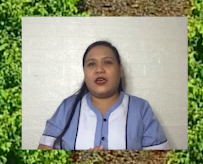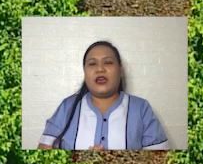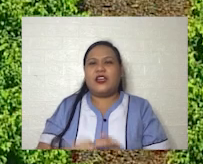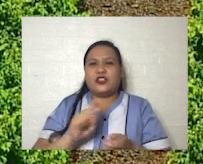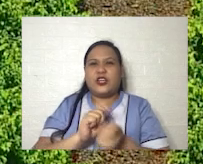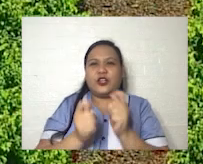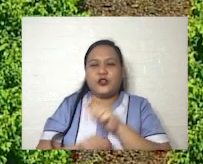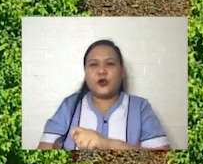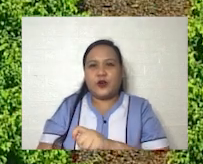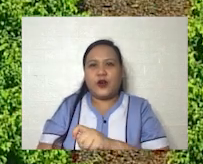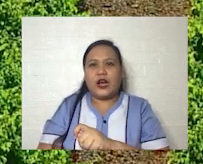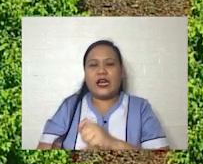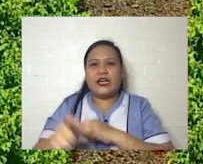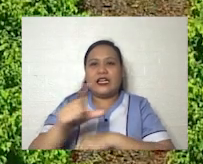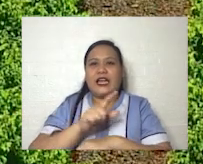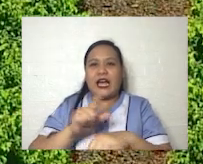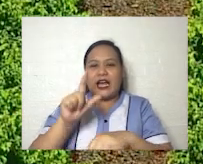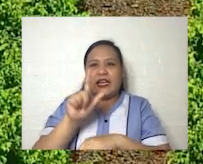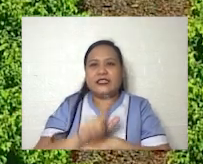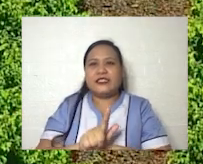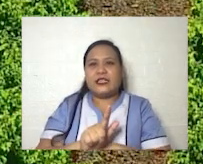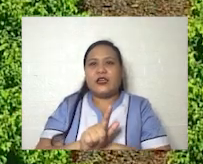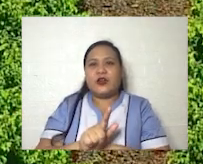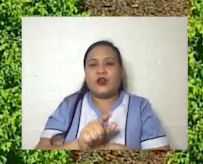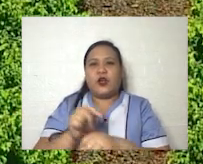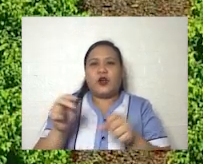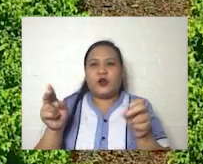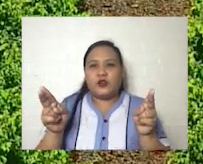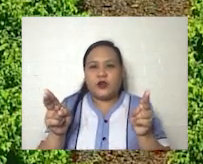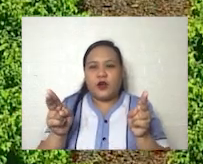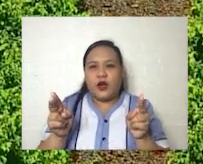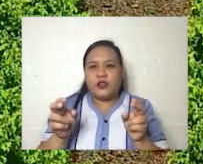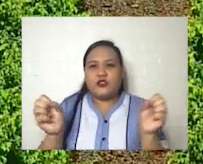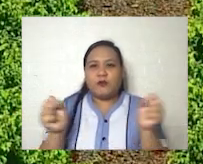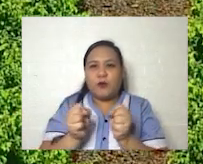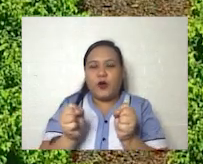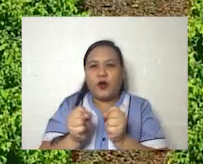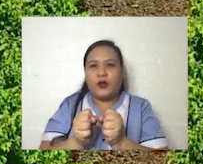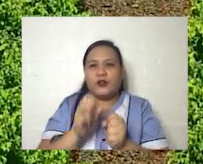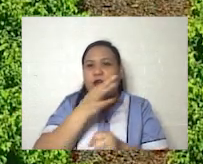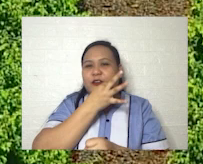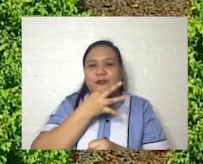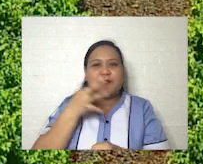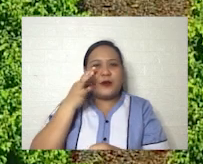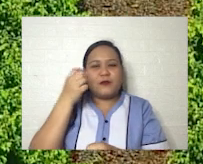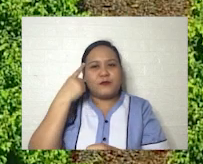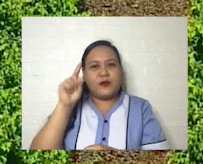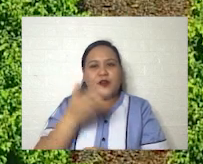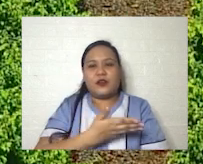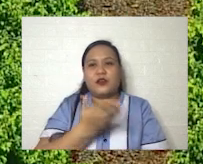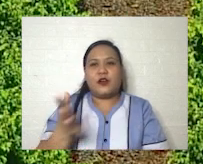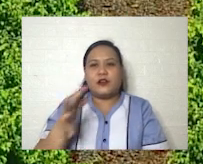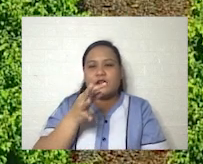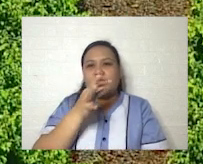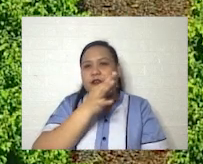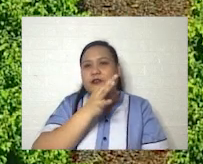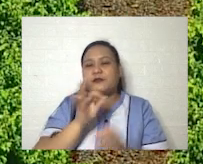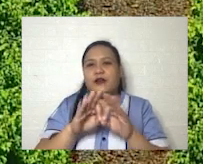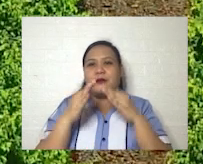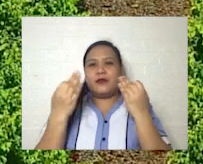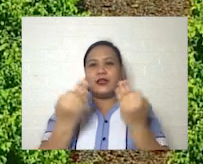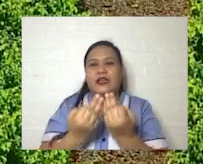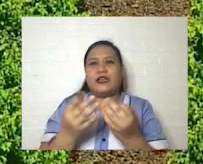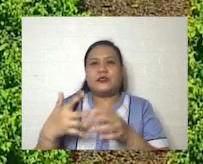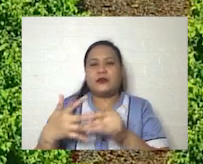your available land area into a mini garden or mini farm would be of great help for your